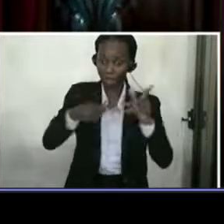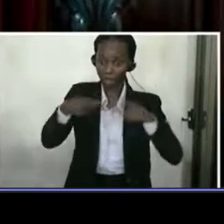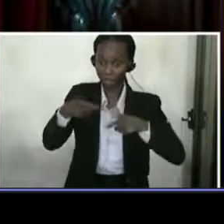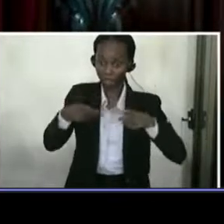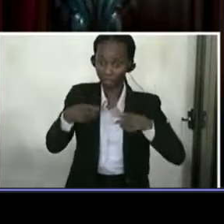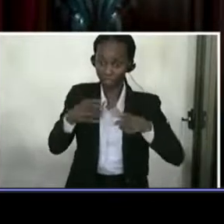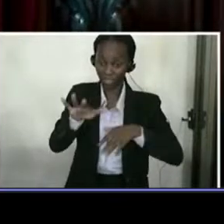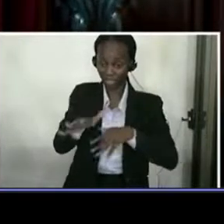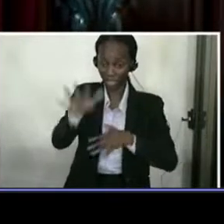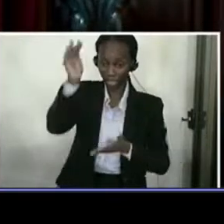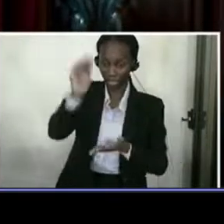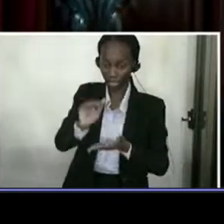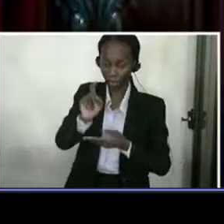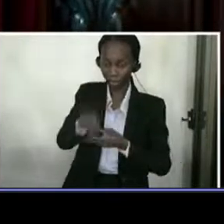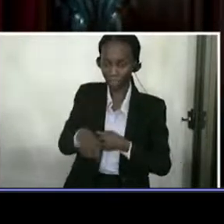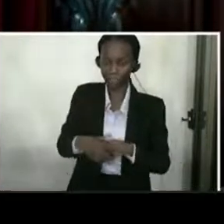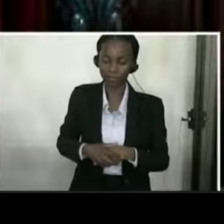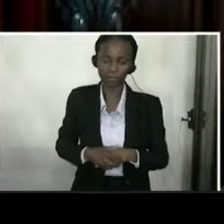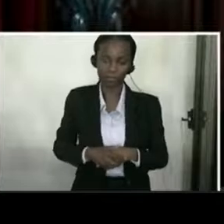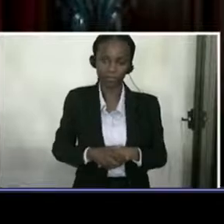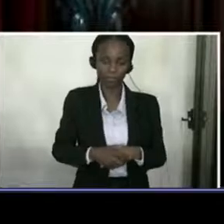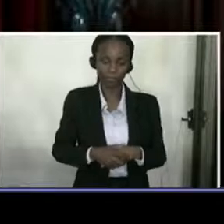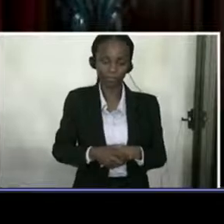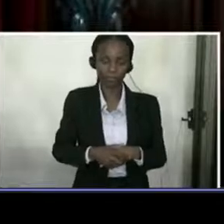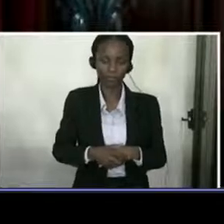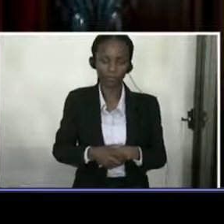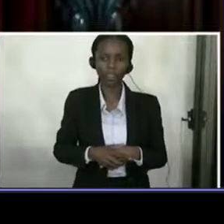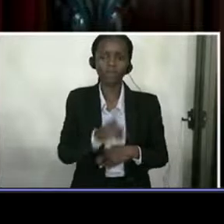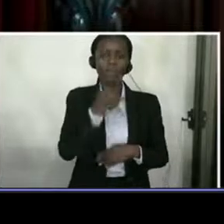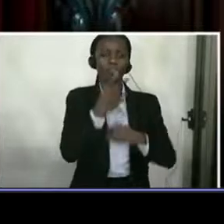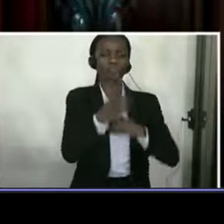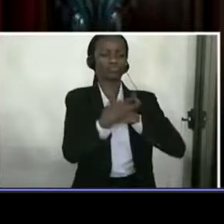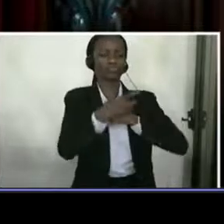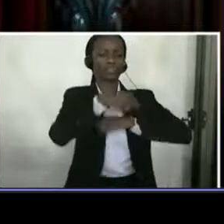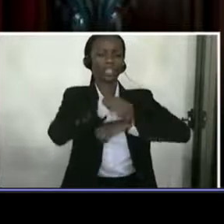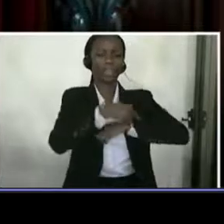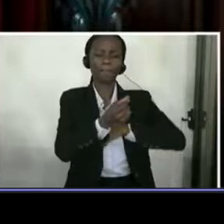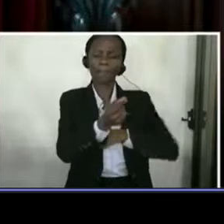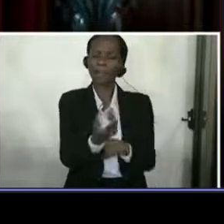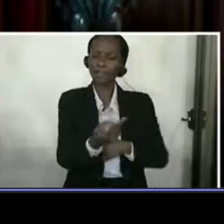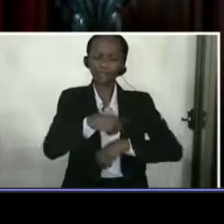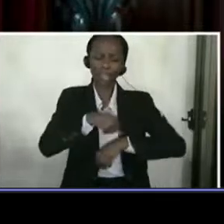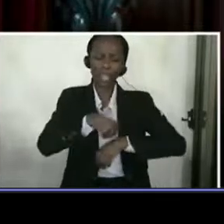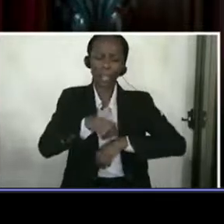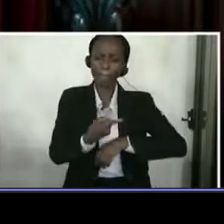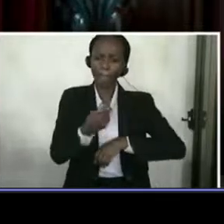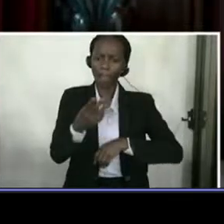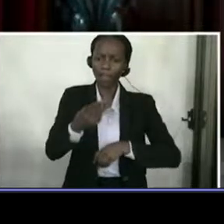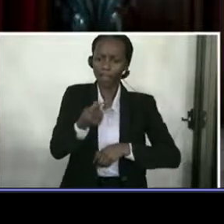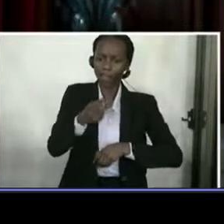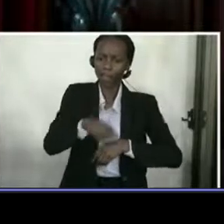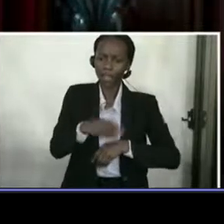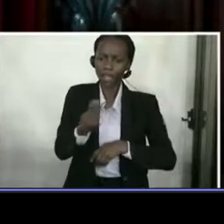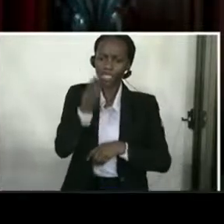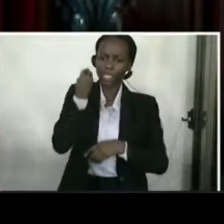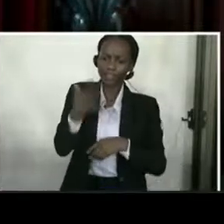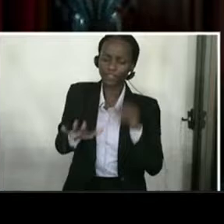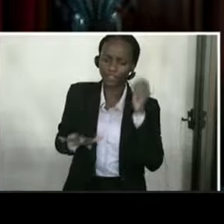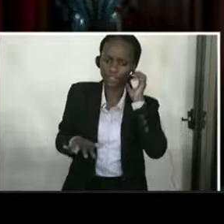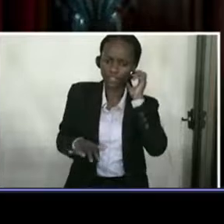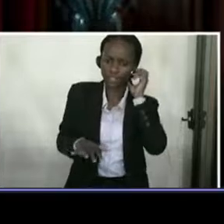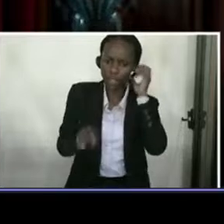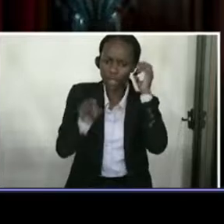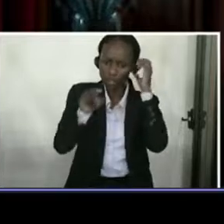can intervene... Thank you, Honourable Twala. Yeah, but you stole my time when I was talking about the outgoing premier. Thank you. You stole my